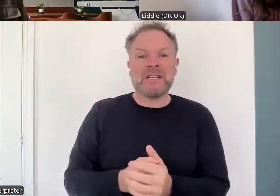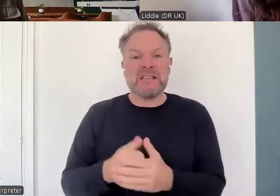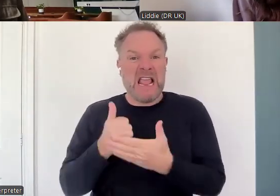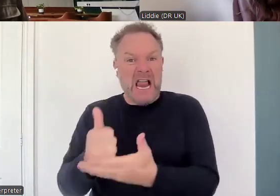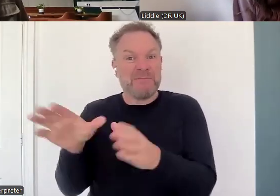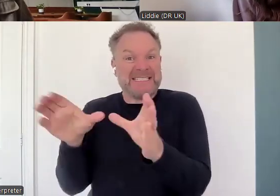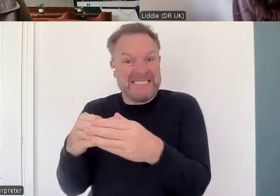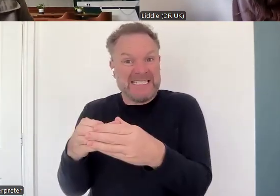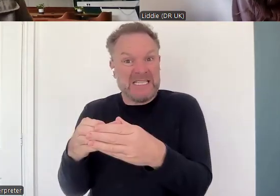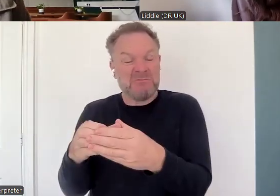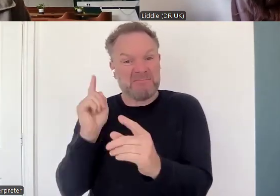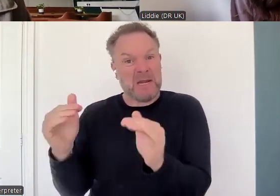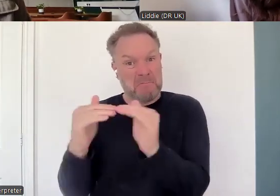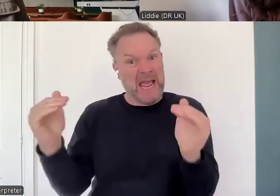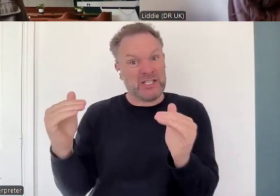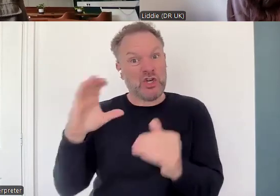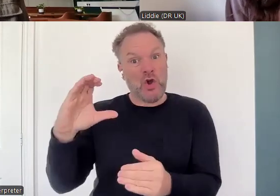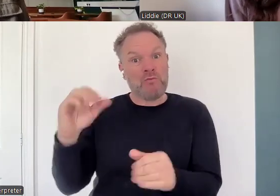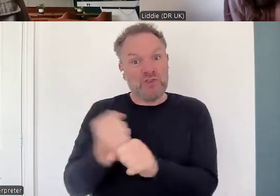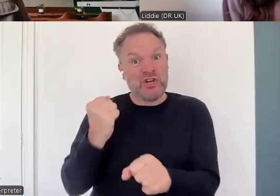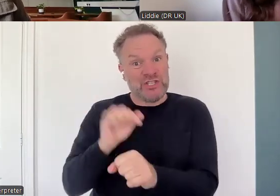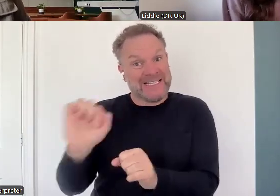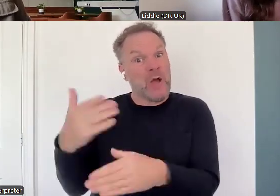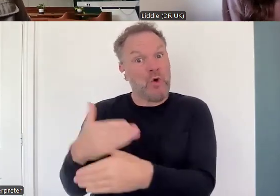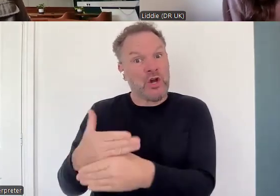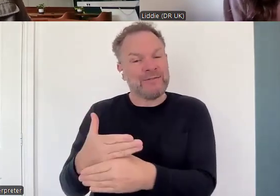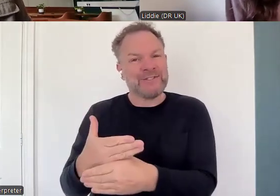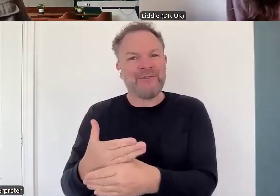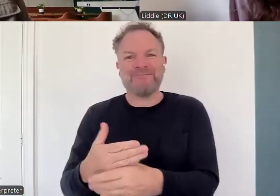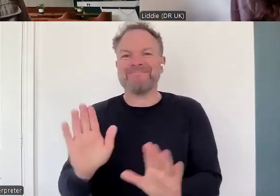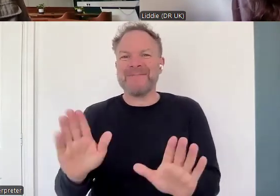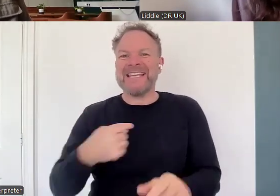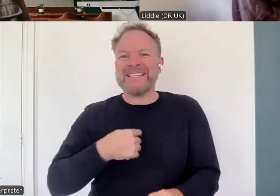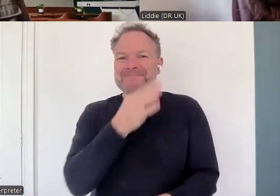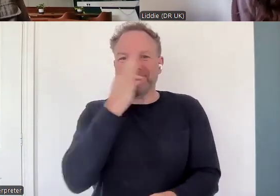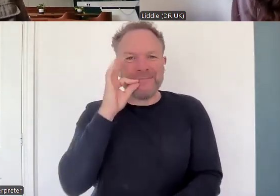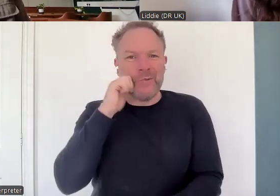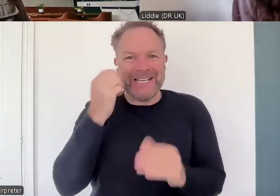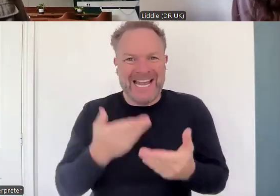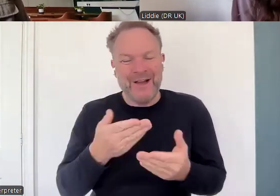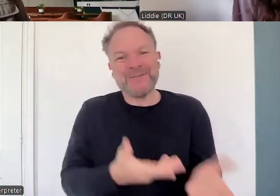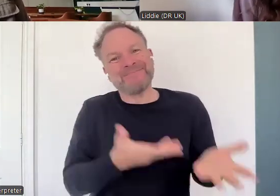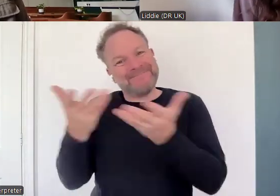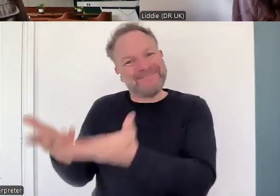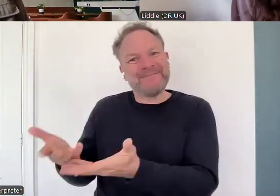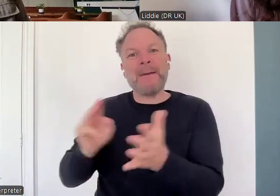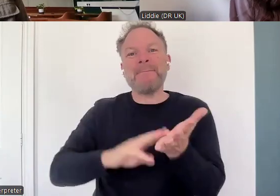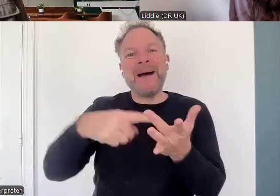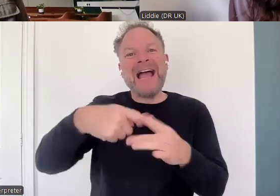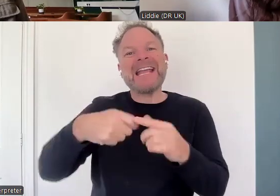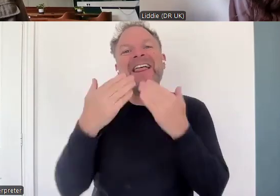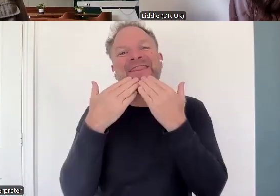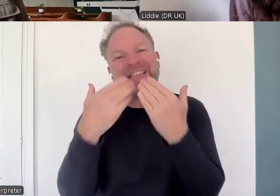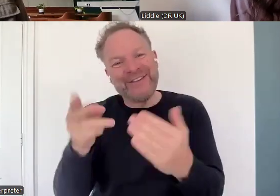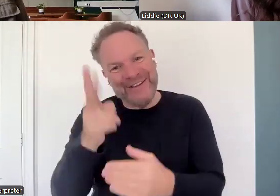apply co-production values to their work. So enough of me talking now. I'll pass over to Mike. And thank you very much everyone